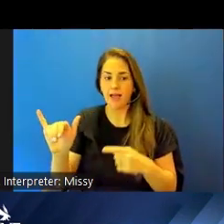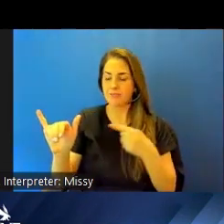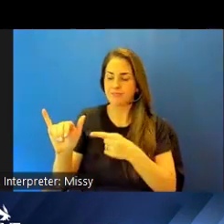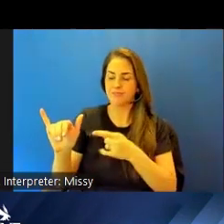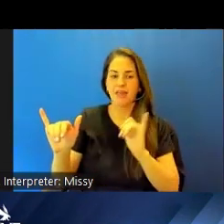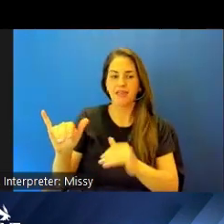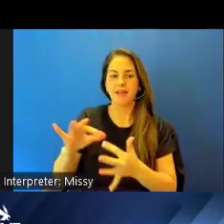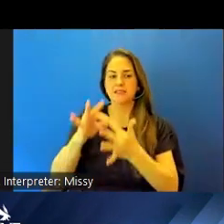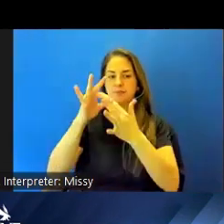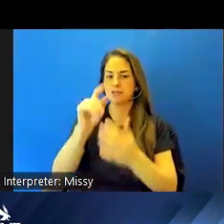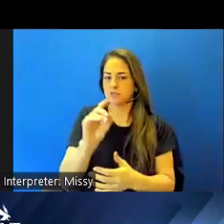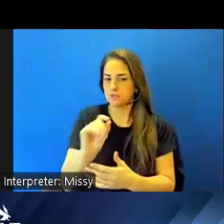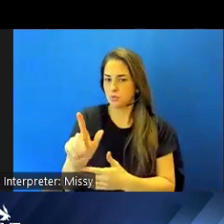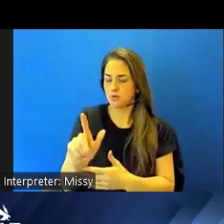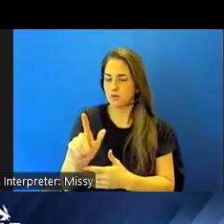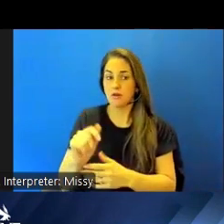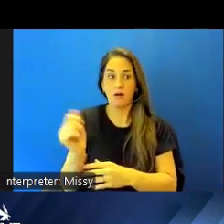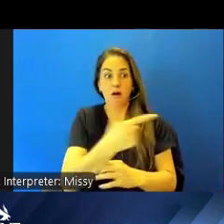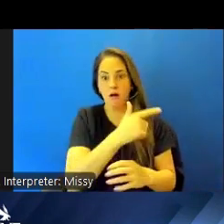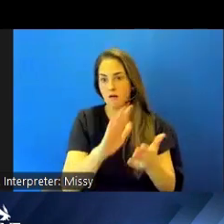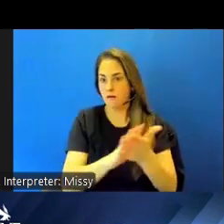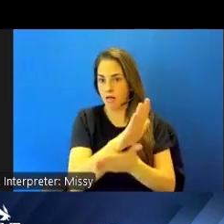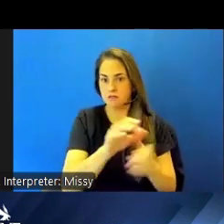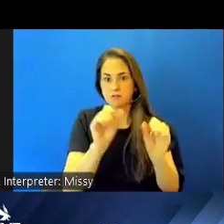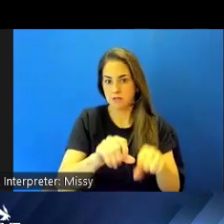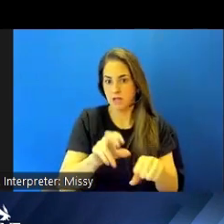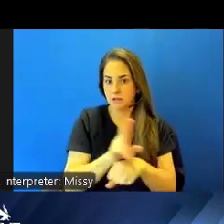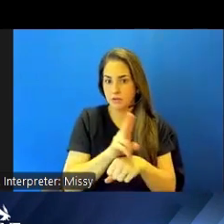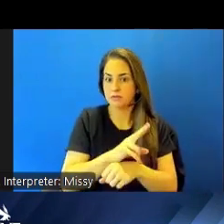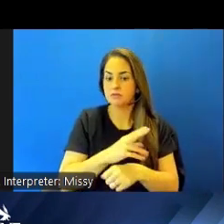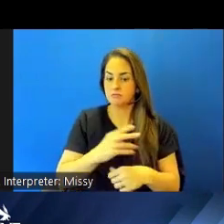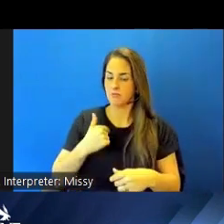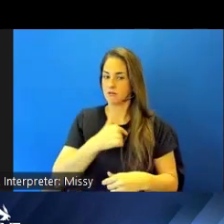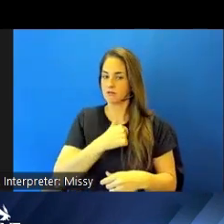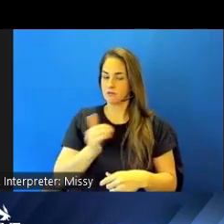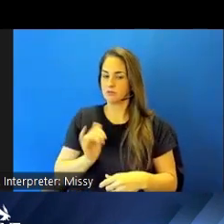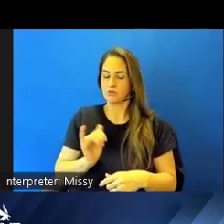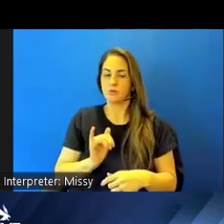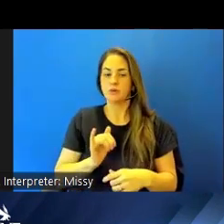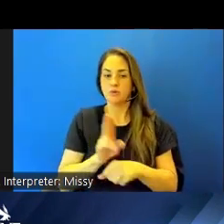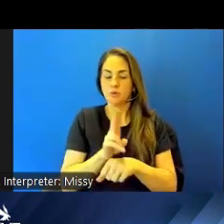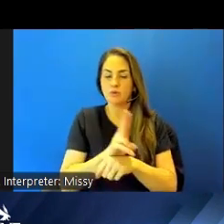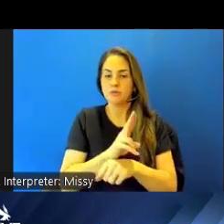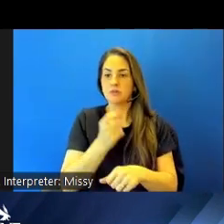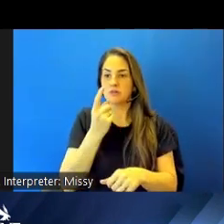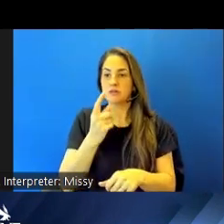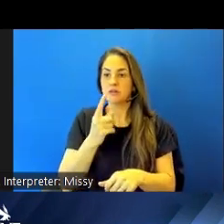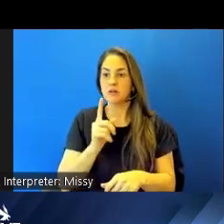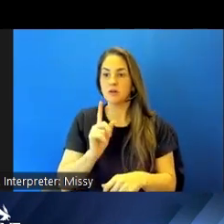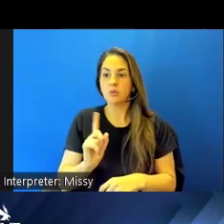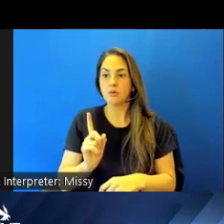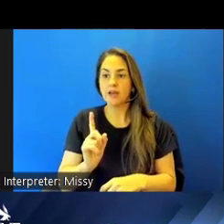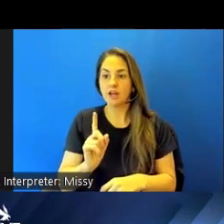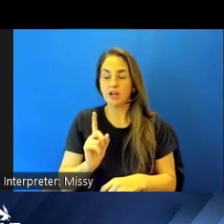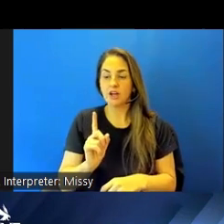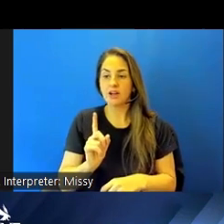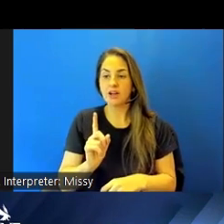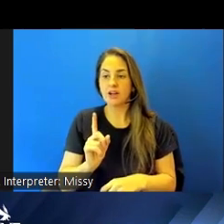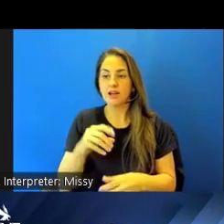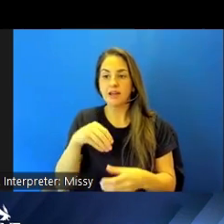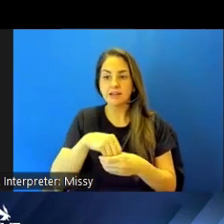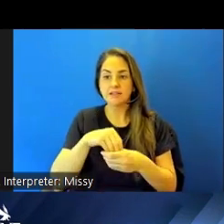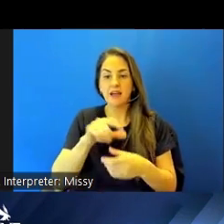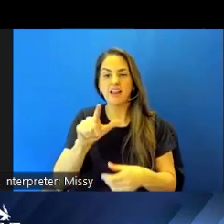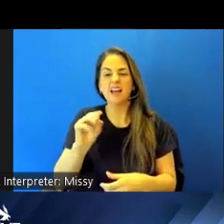that is available to all of our colleges, including the state board, to use. It's embedded and located inside our